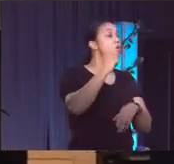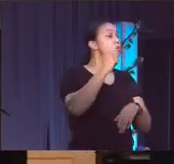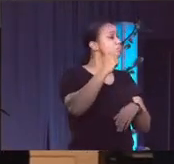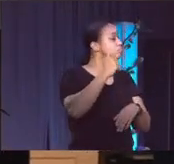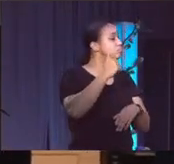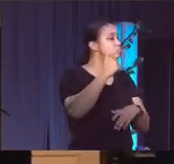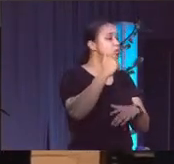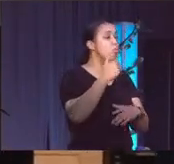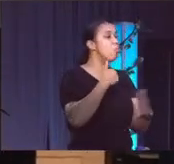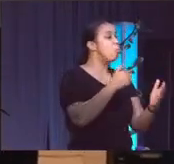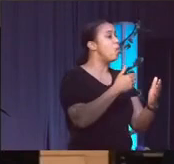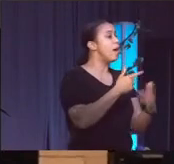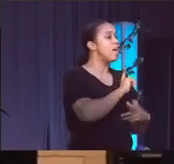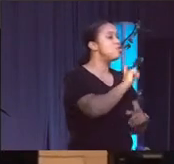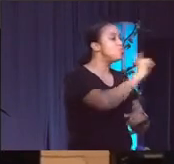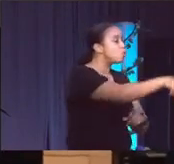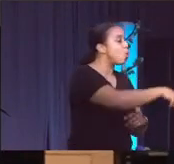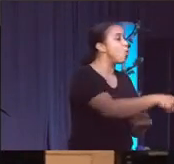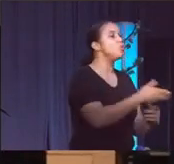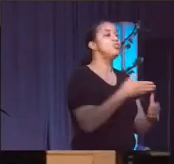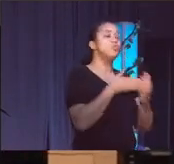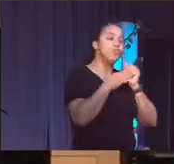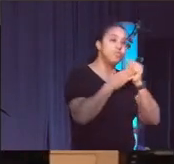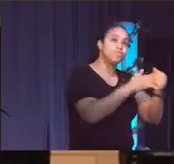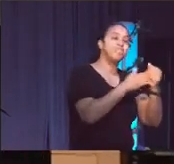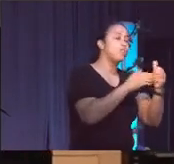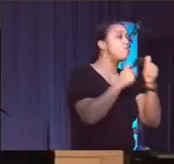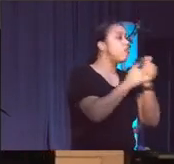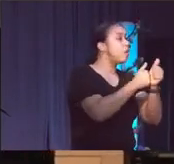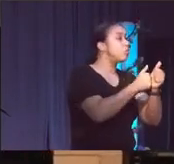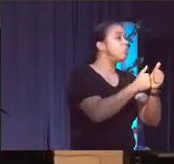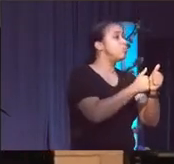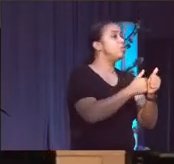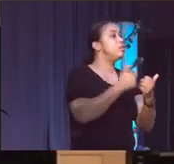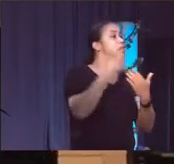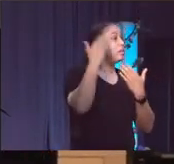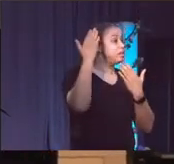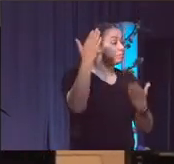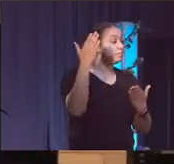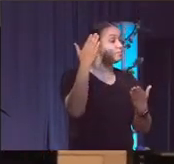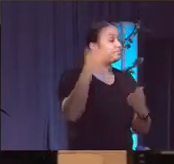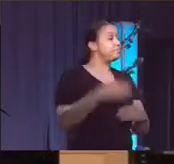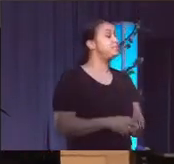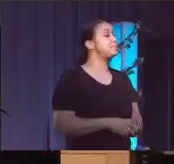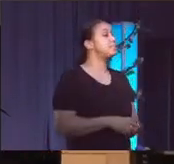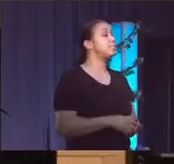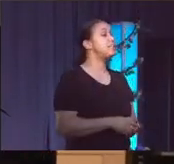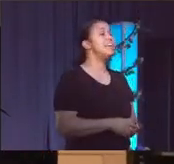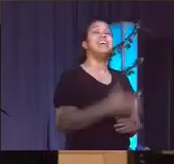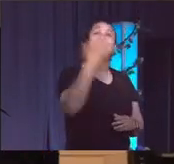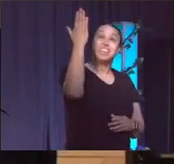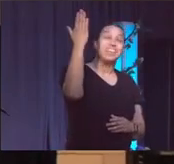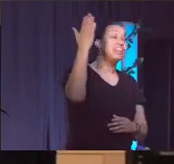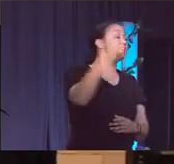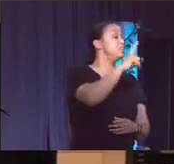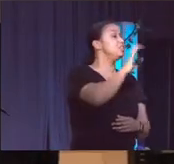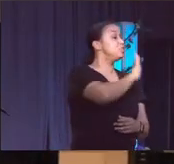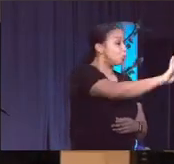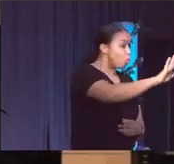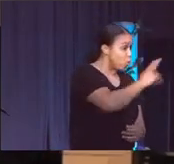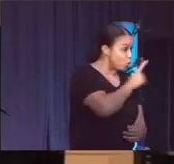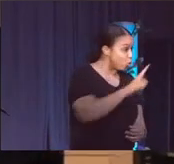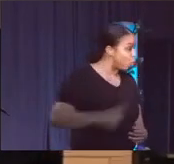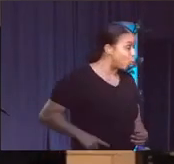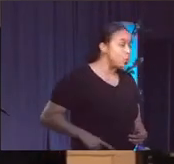march, he beats the drum to which you... Y'all know what I'm saying. When he is your Lord...